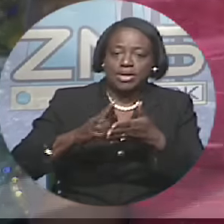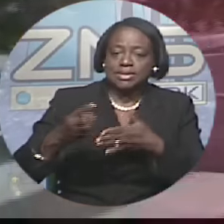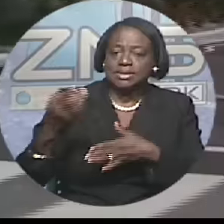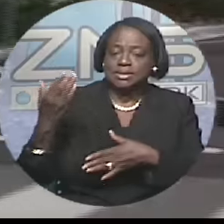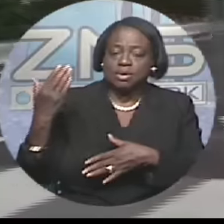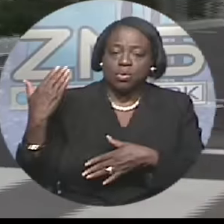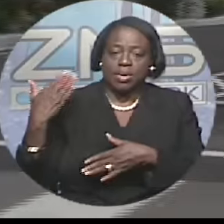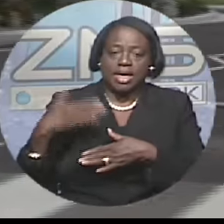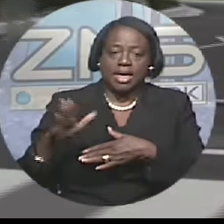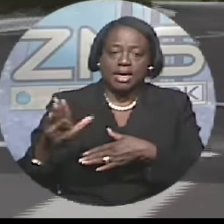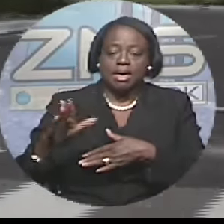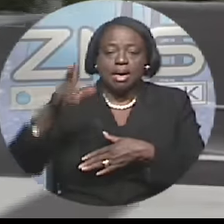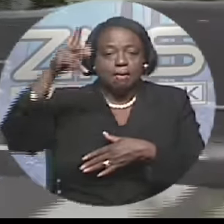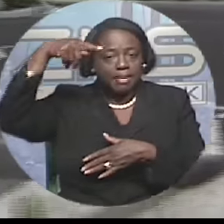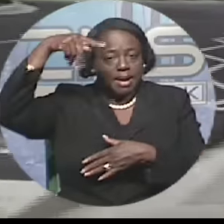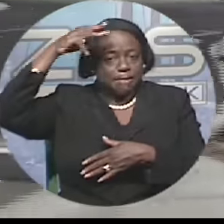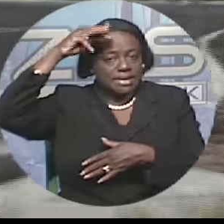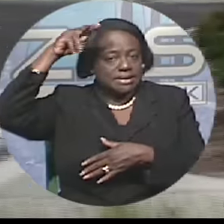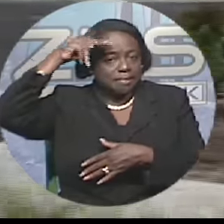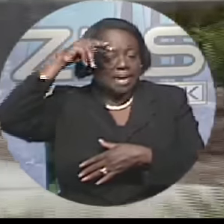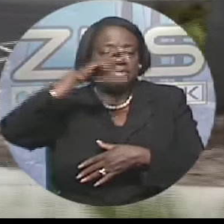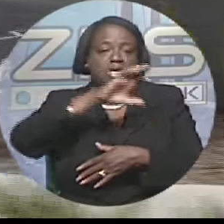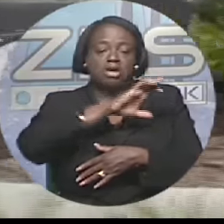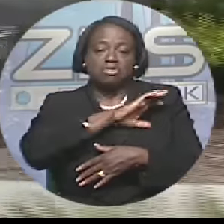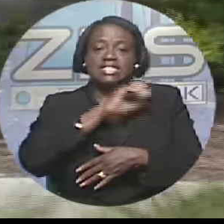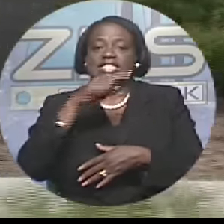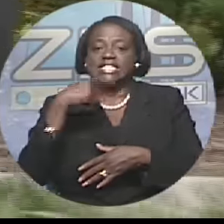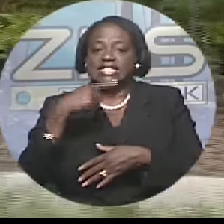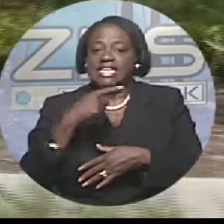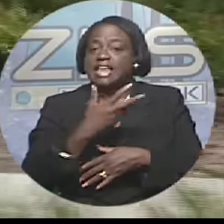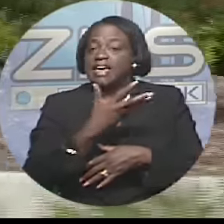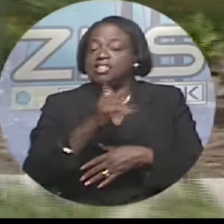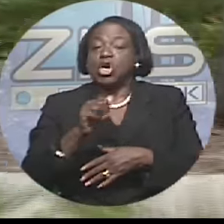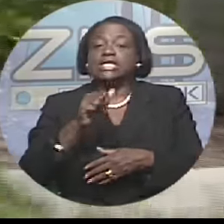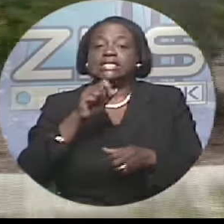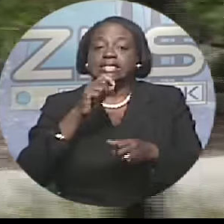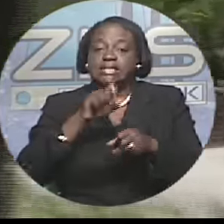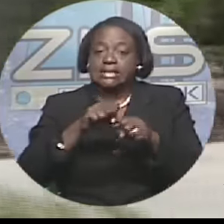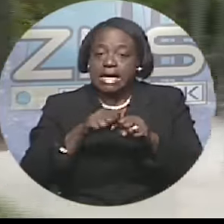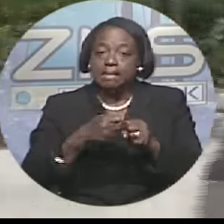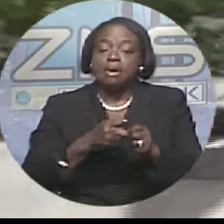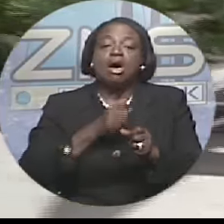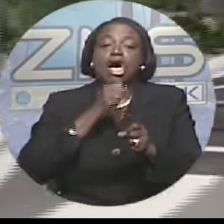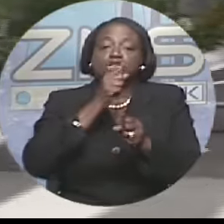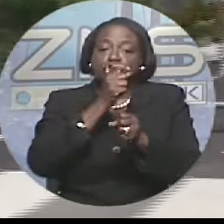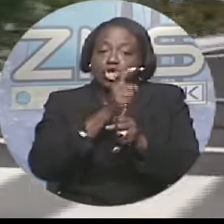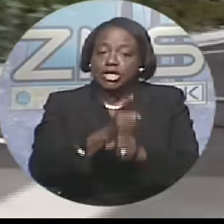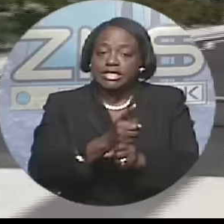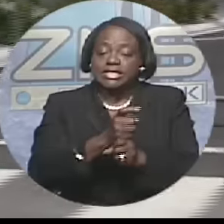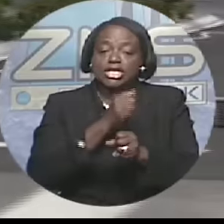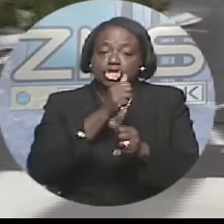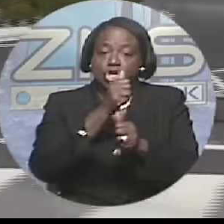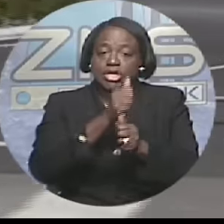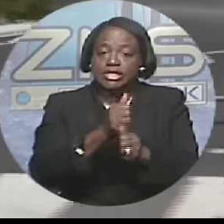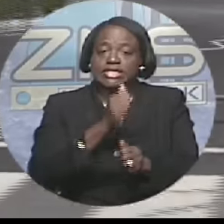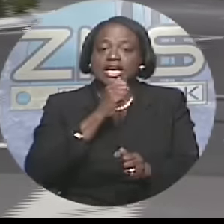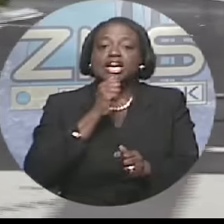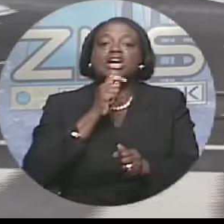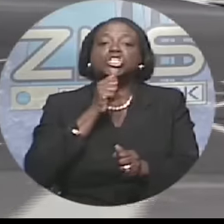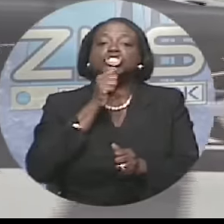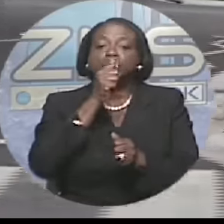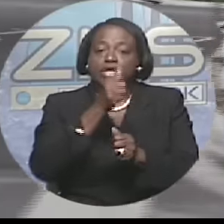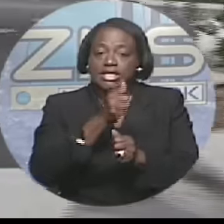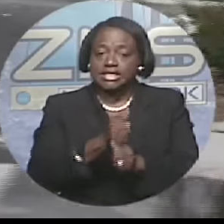Right Honorable Perry Christie says they have gotten several assurances from the China Export-Import Bank, and those assurances spell good news for the Bahama